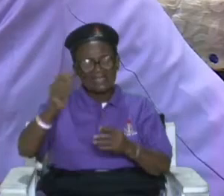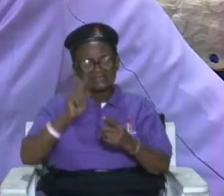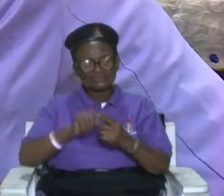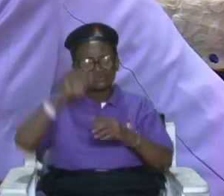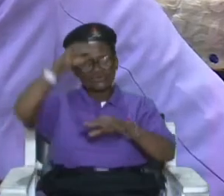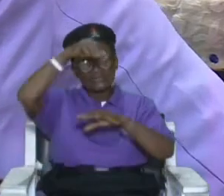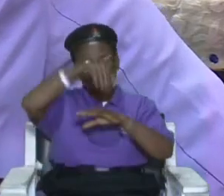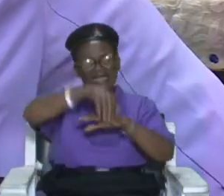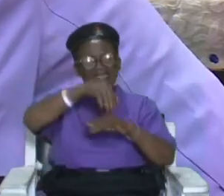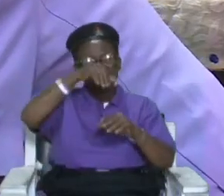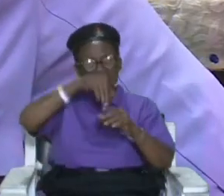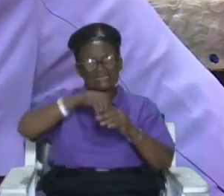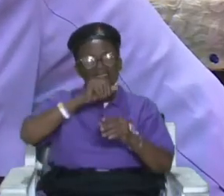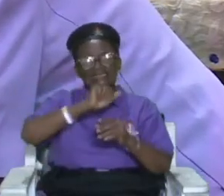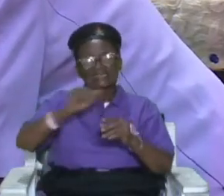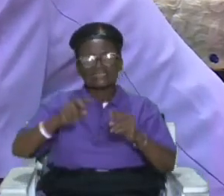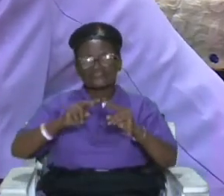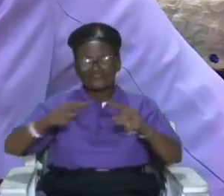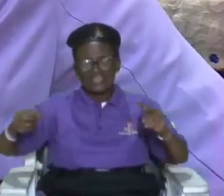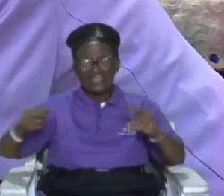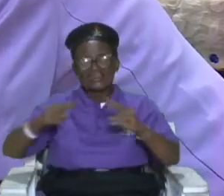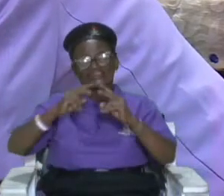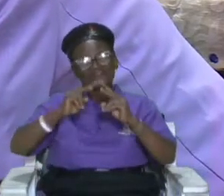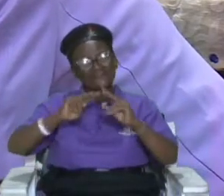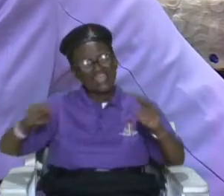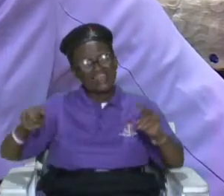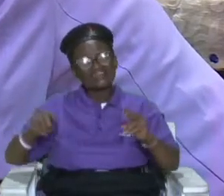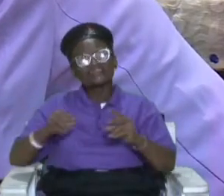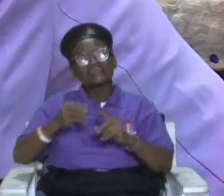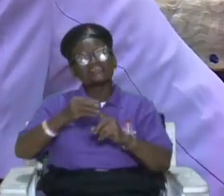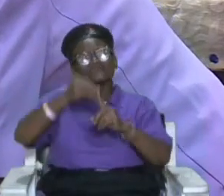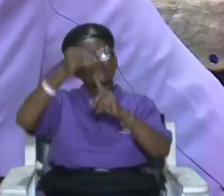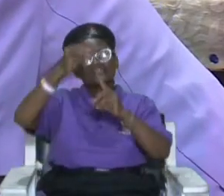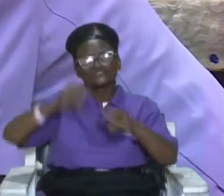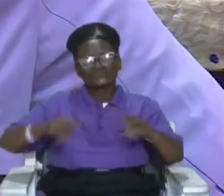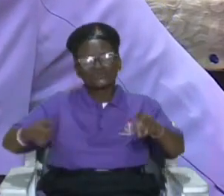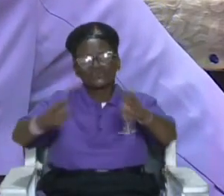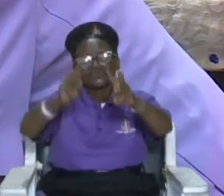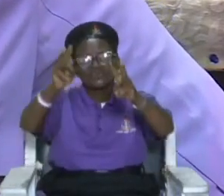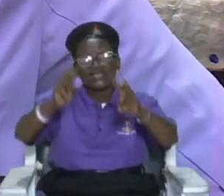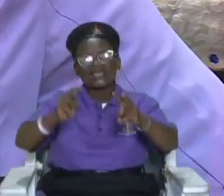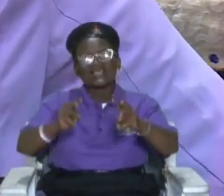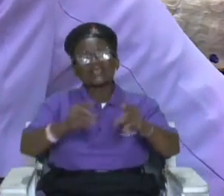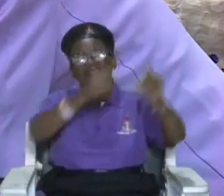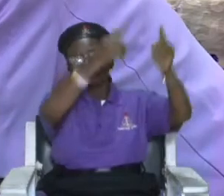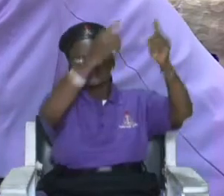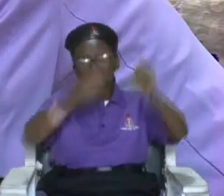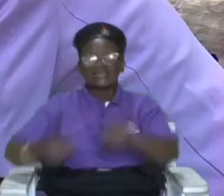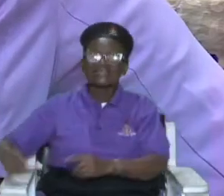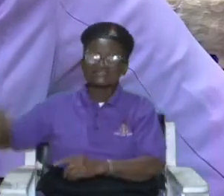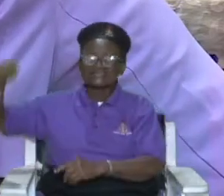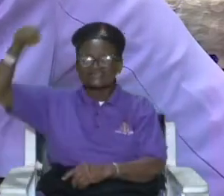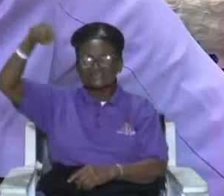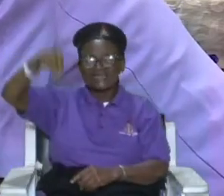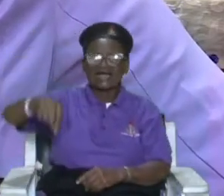Tonight, in a very, very special way, send down your fire.